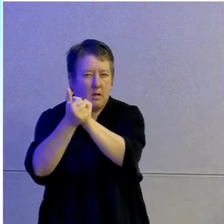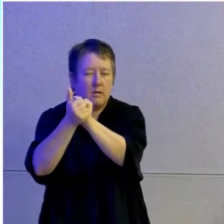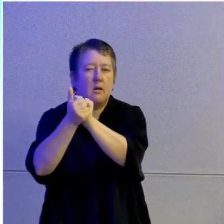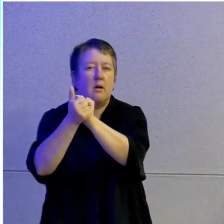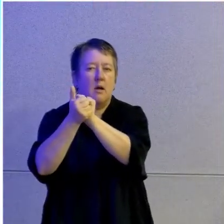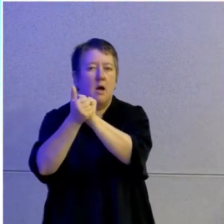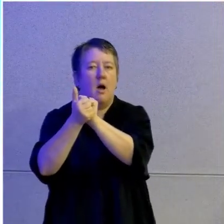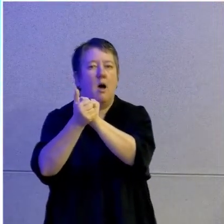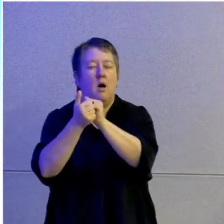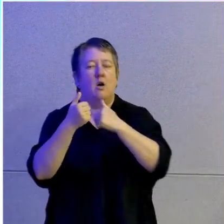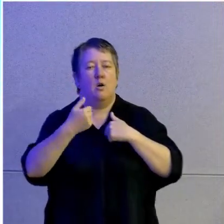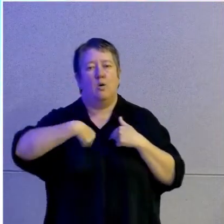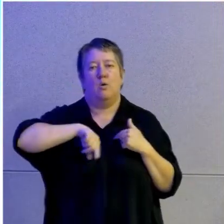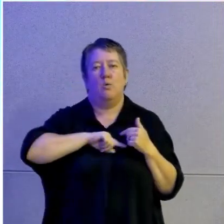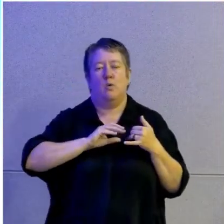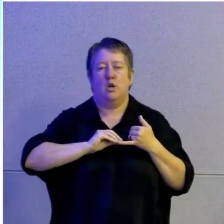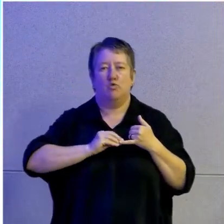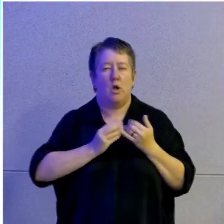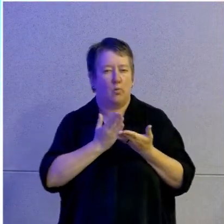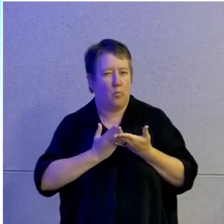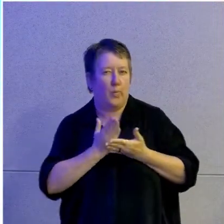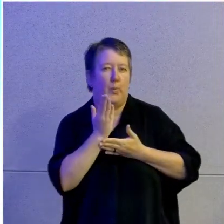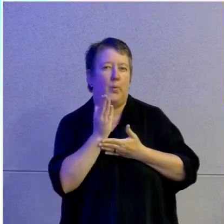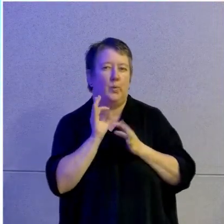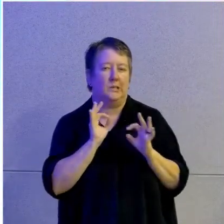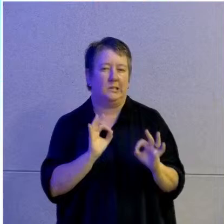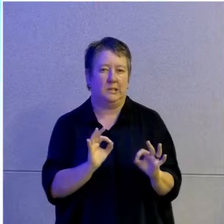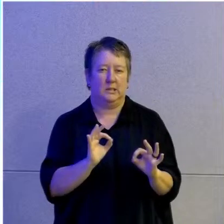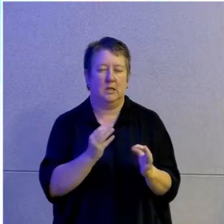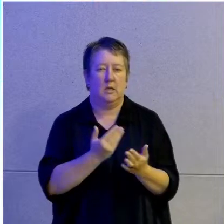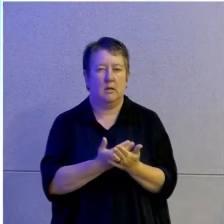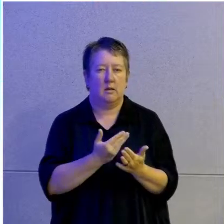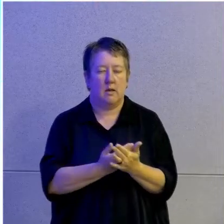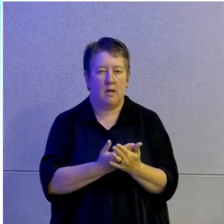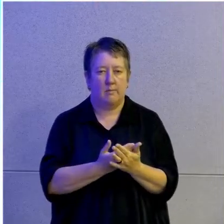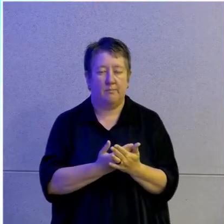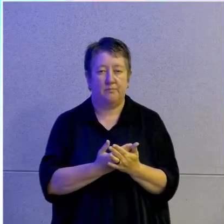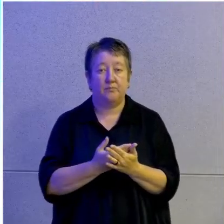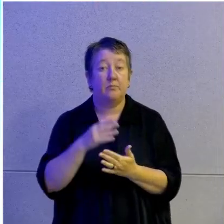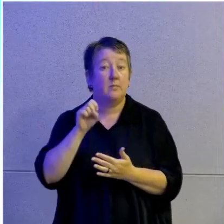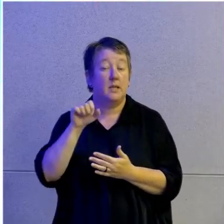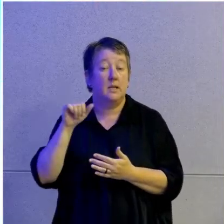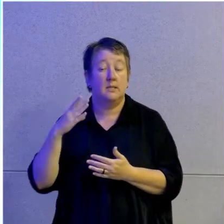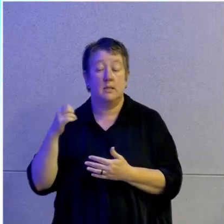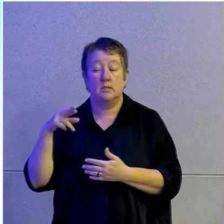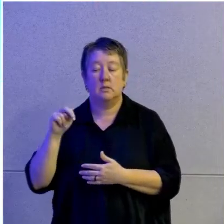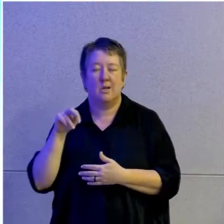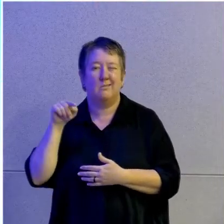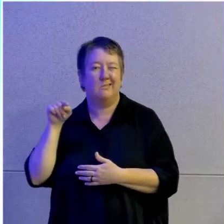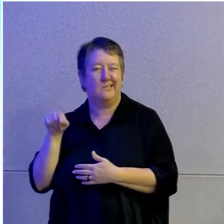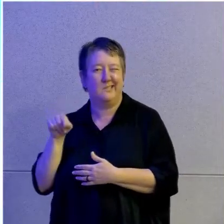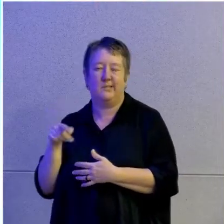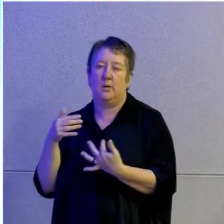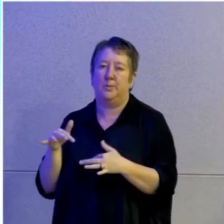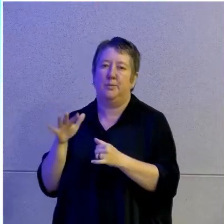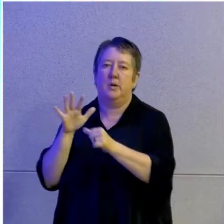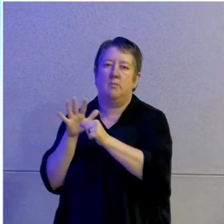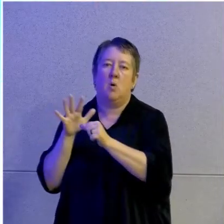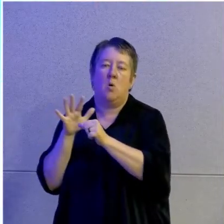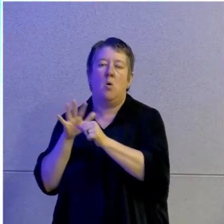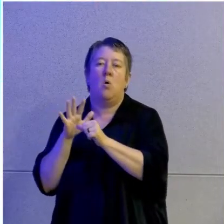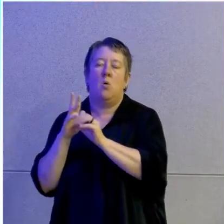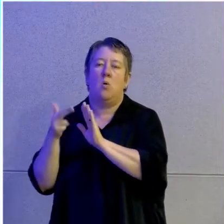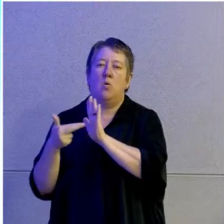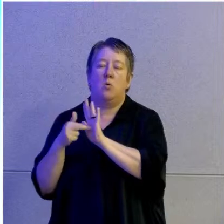entities, we are trying to break through that. And as a CERN, you are playing a vital role in doing that. And